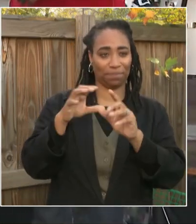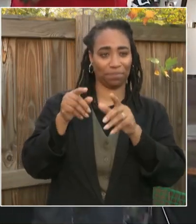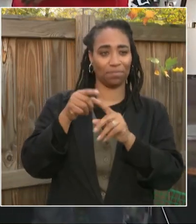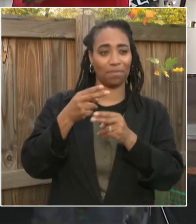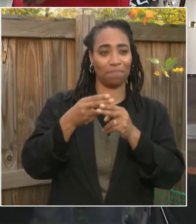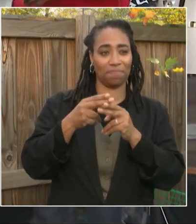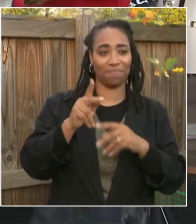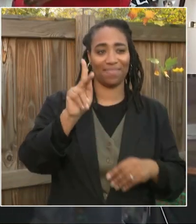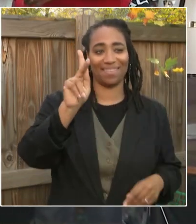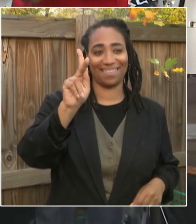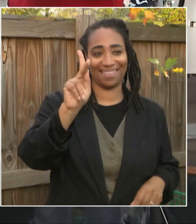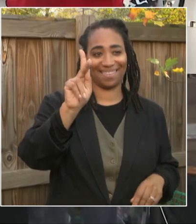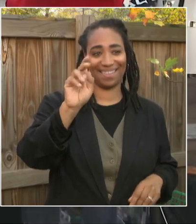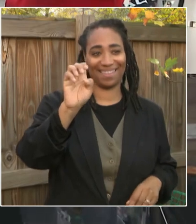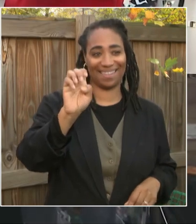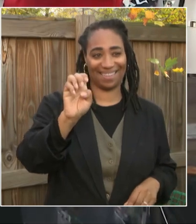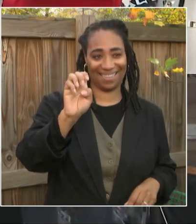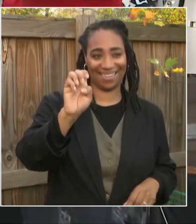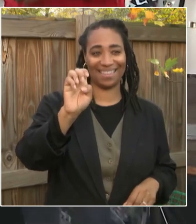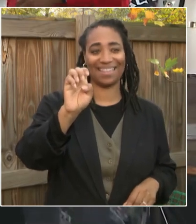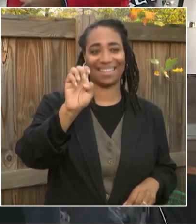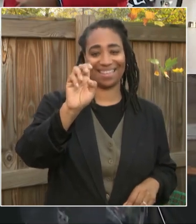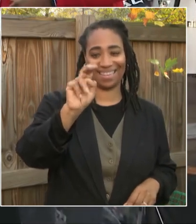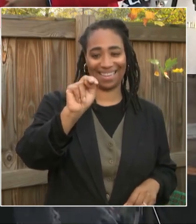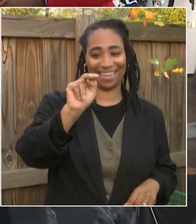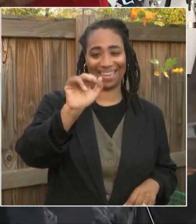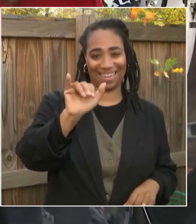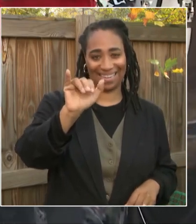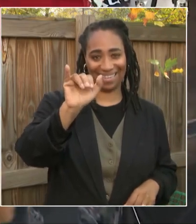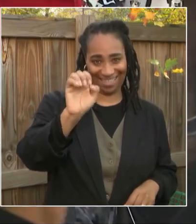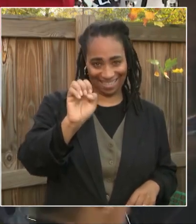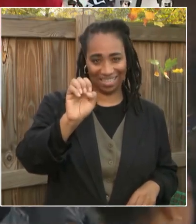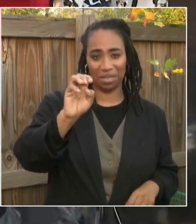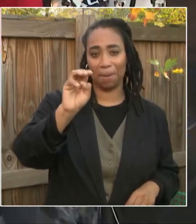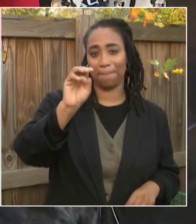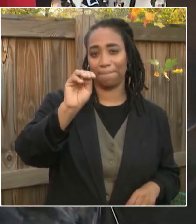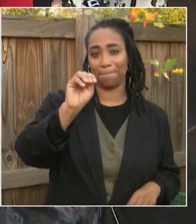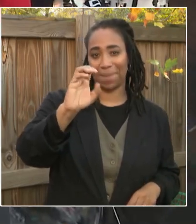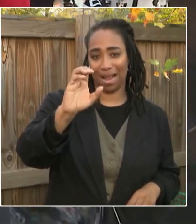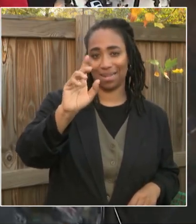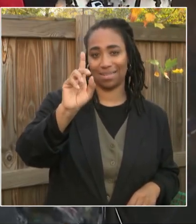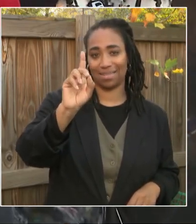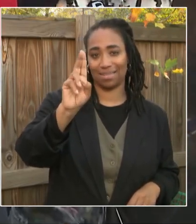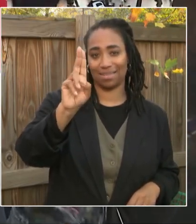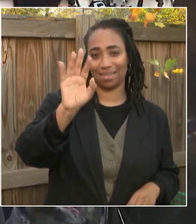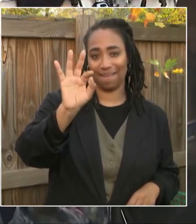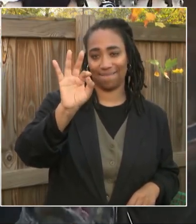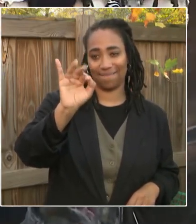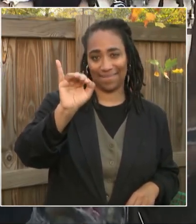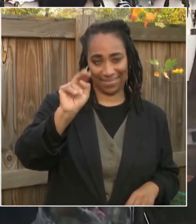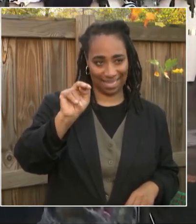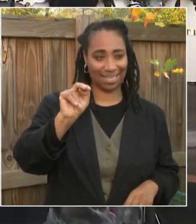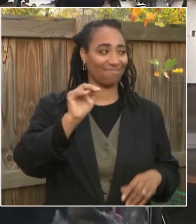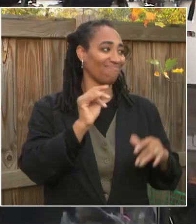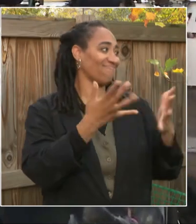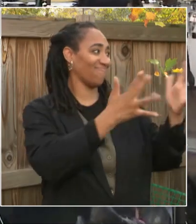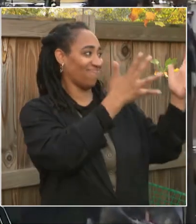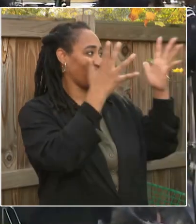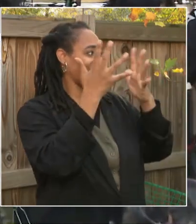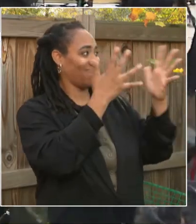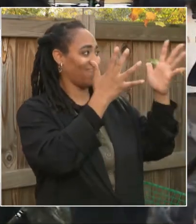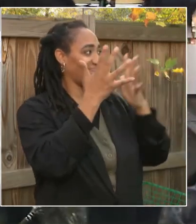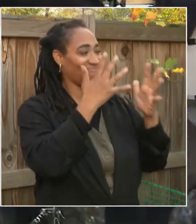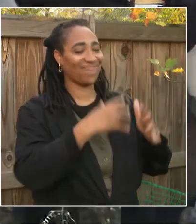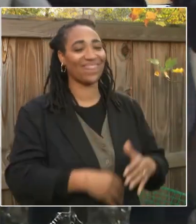greeting because I jumped somebody in front of him on the lineup. Come on, give it up, ladies and gentlemen. Kenyon McDuffie, the people's champ. Thank you, Robert. All